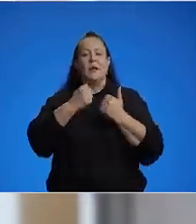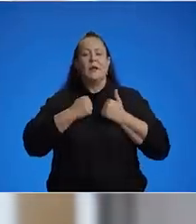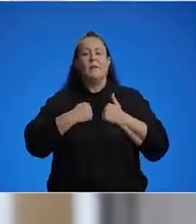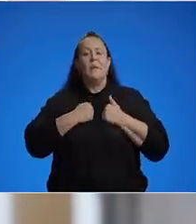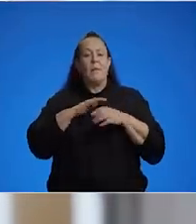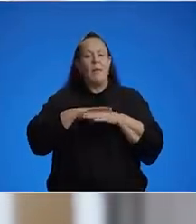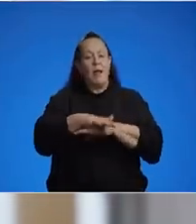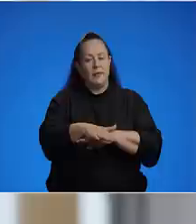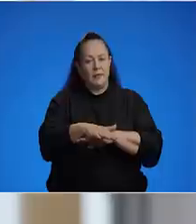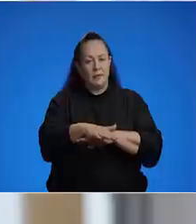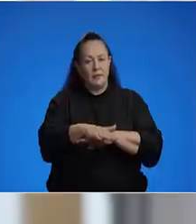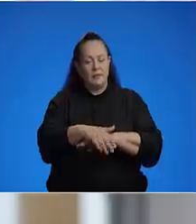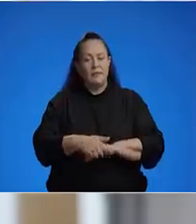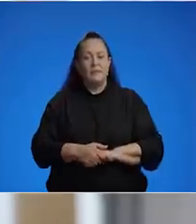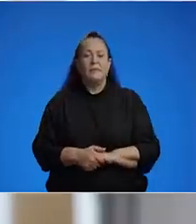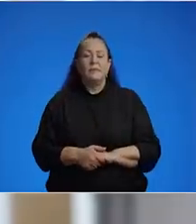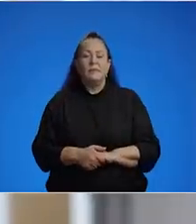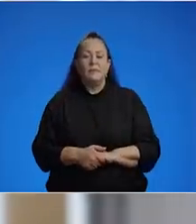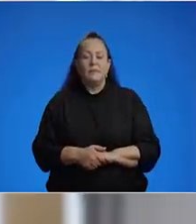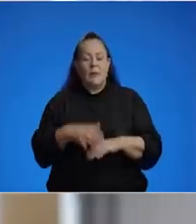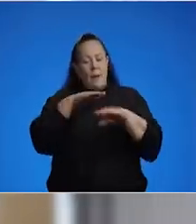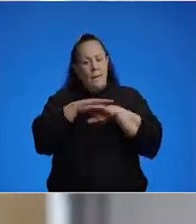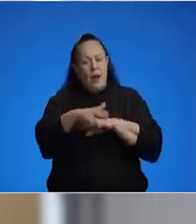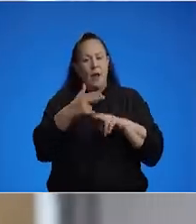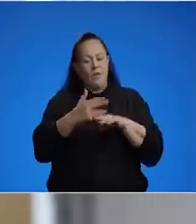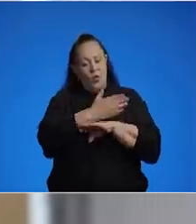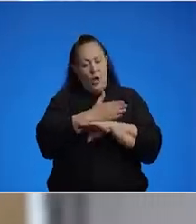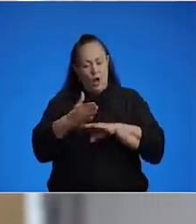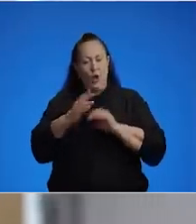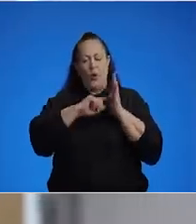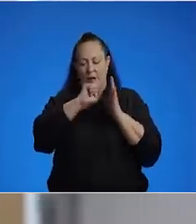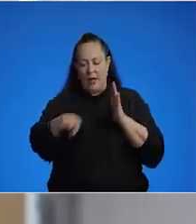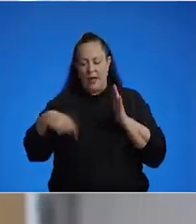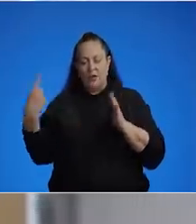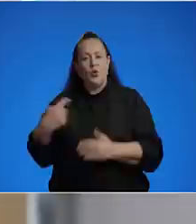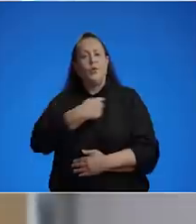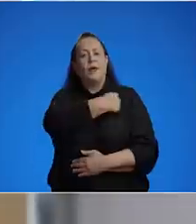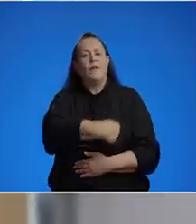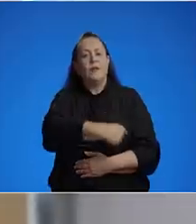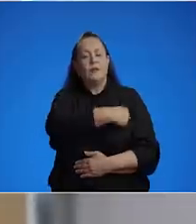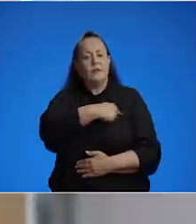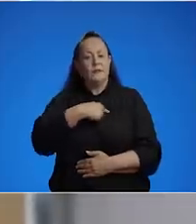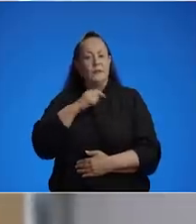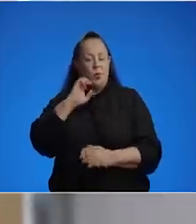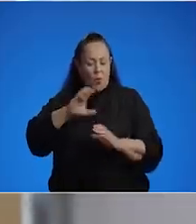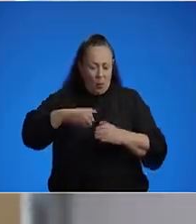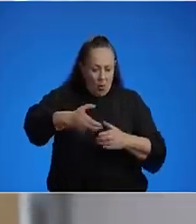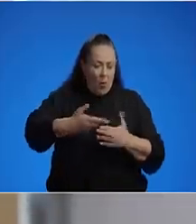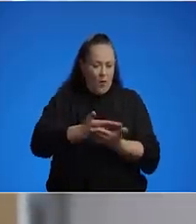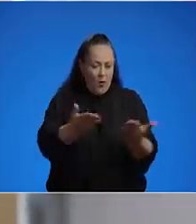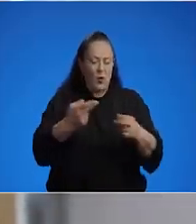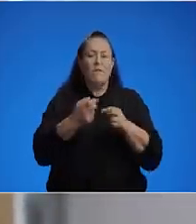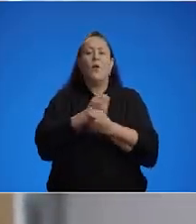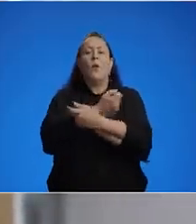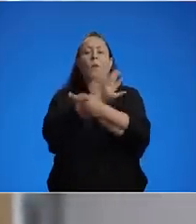this is the chalice of my blood, The blood of the new and eternal covenant, Which